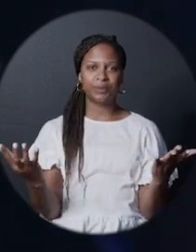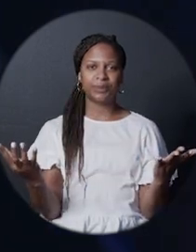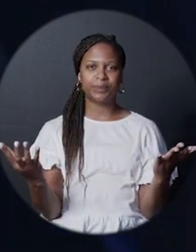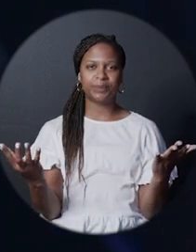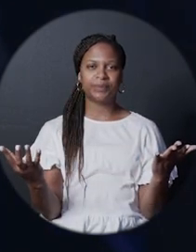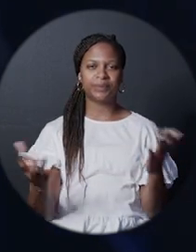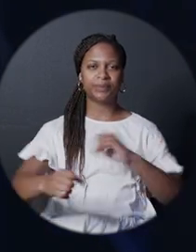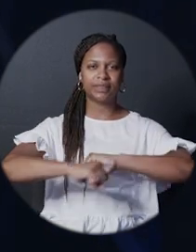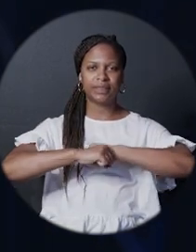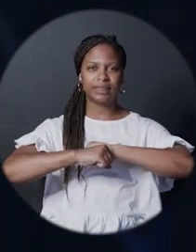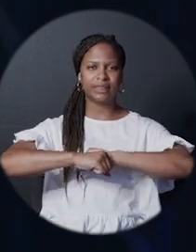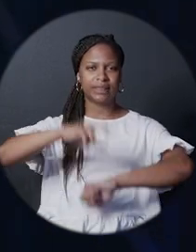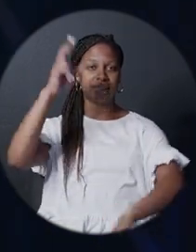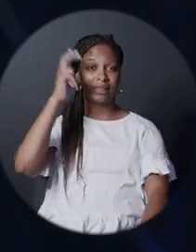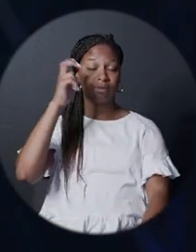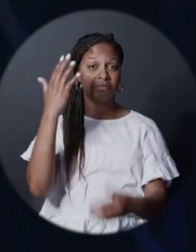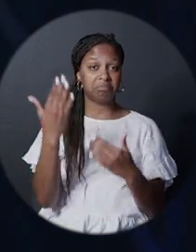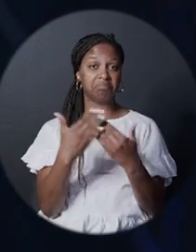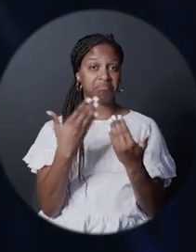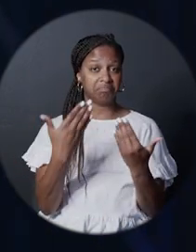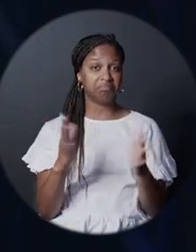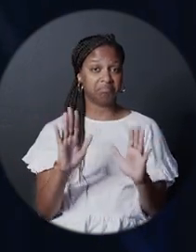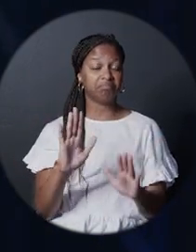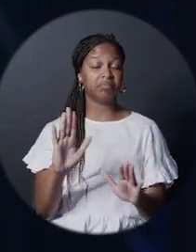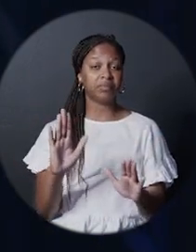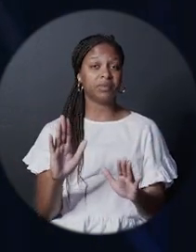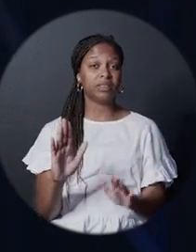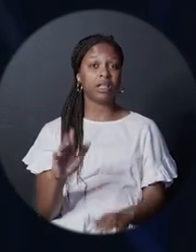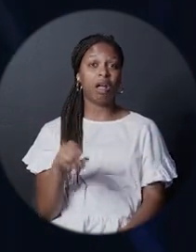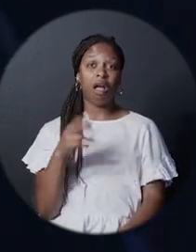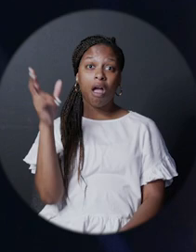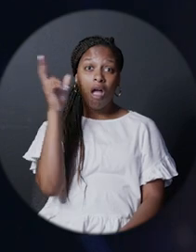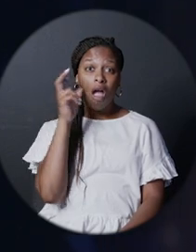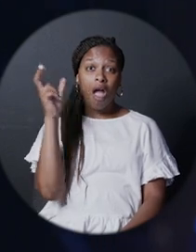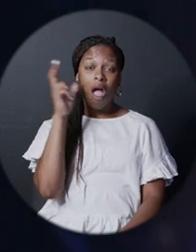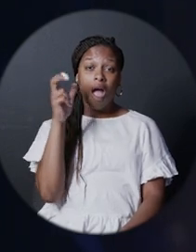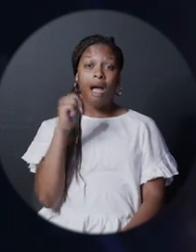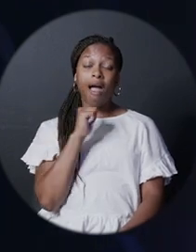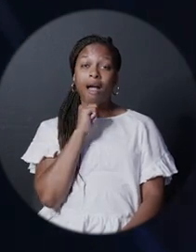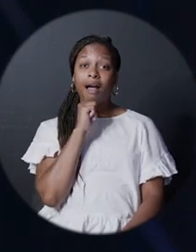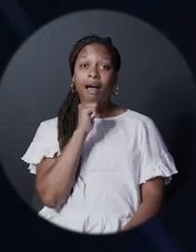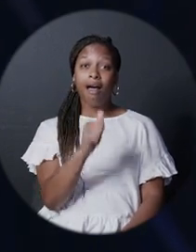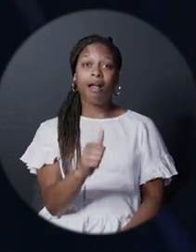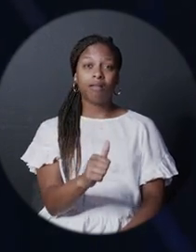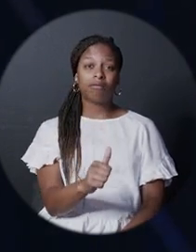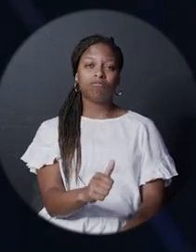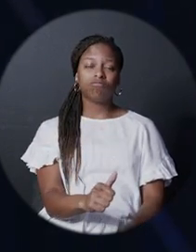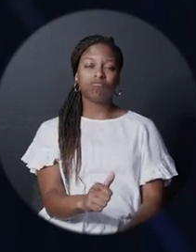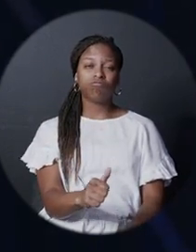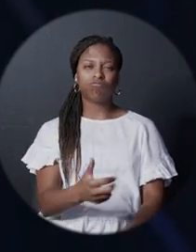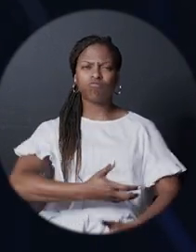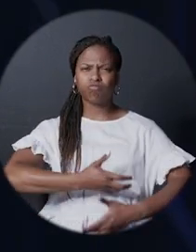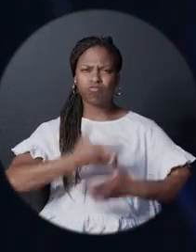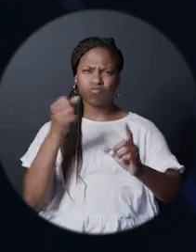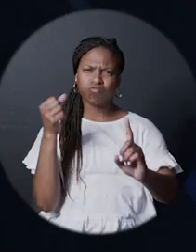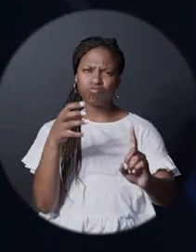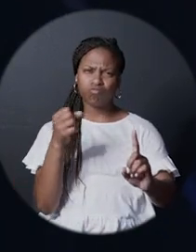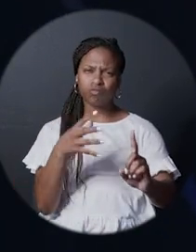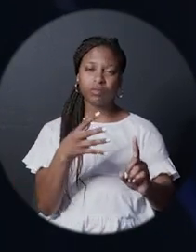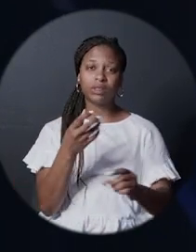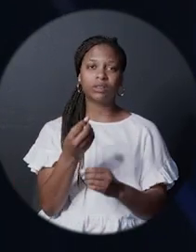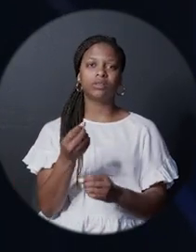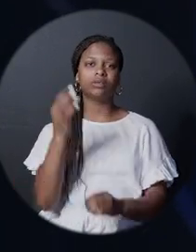Can I tell you? The devil almost had me, man. Oh, he was. Listen, I am not scolding